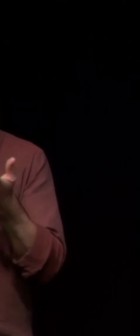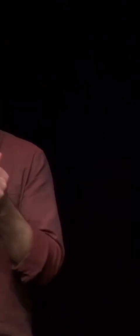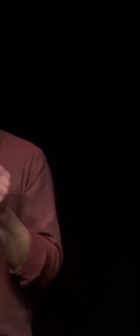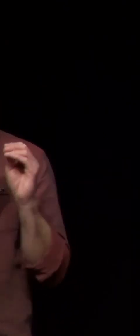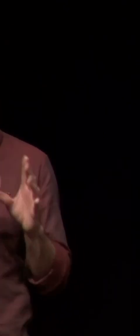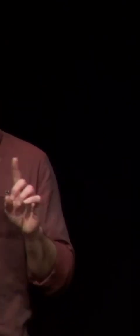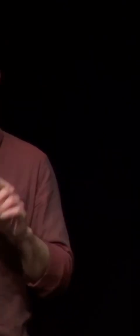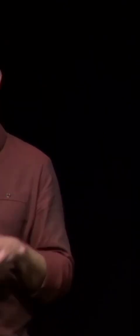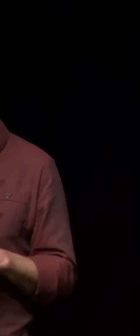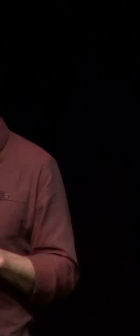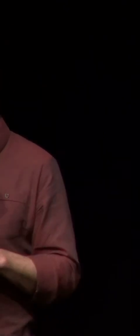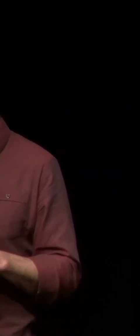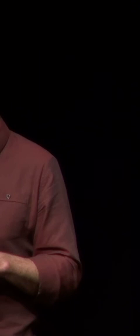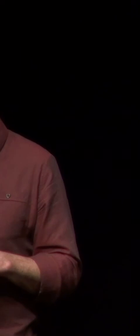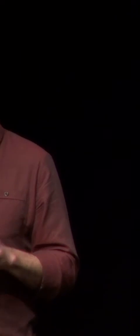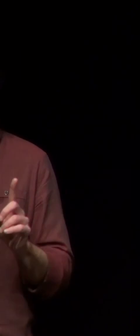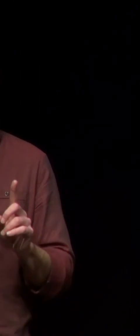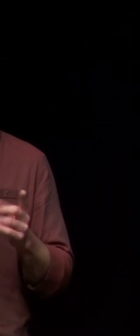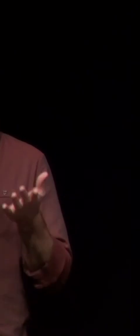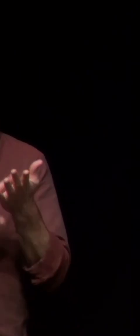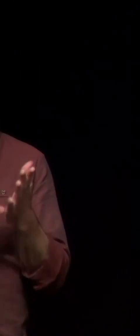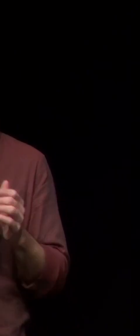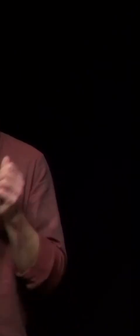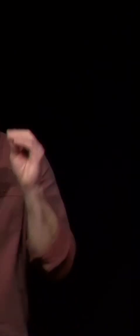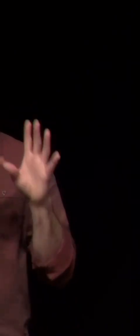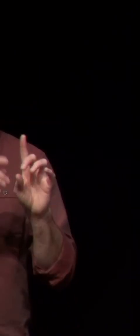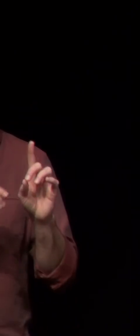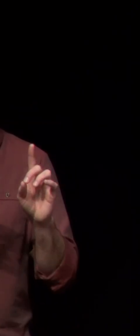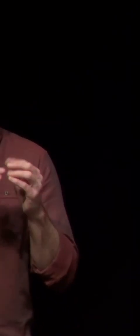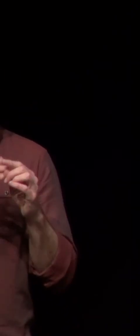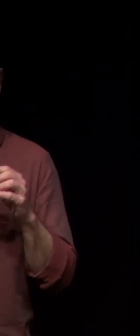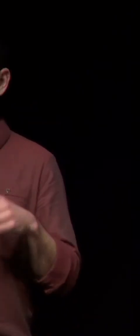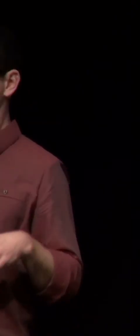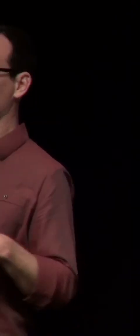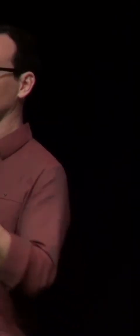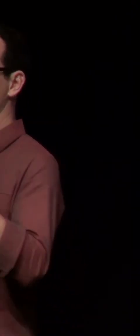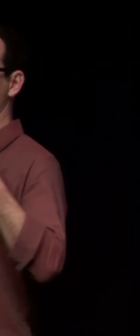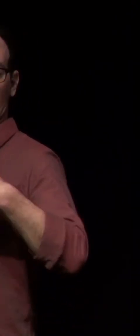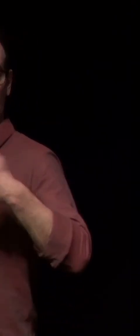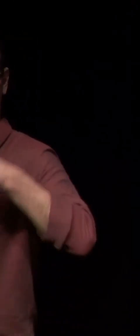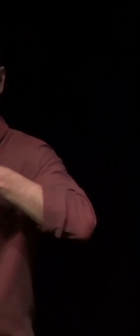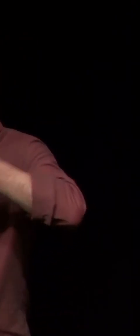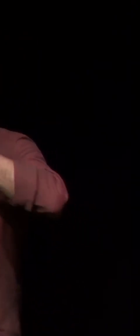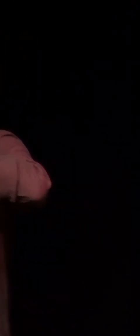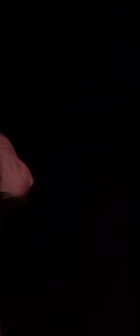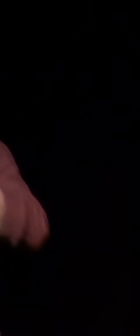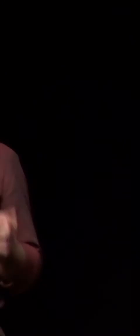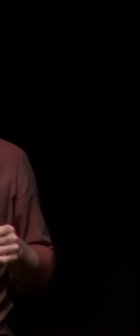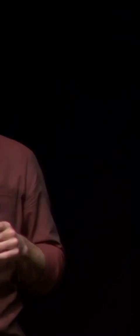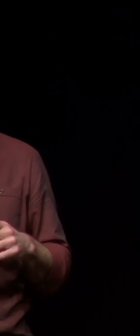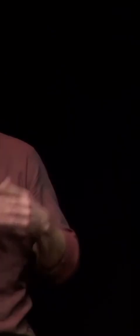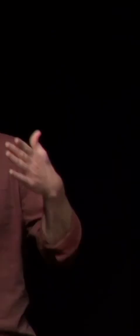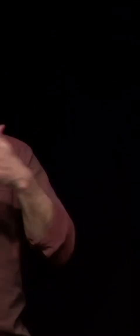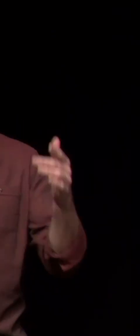in the year 2005. Took 12 years to work that out through the courts. Government lost, they appealed it. They lost, they appealed